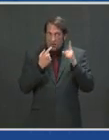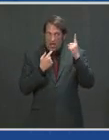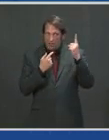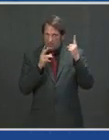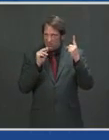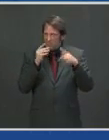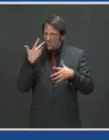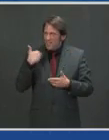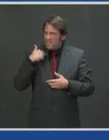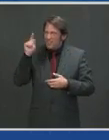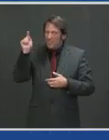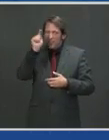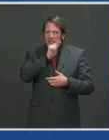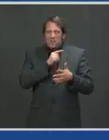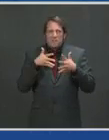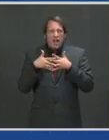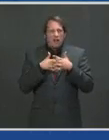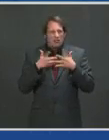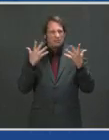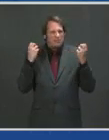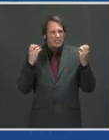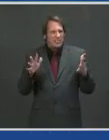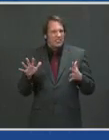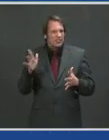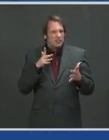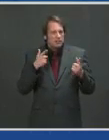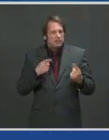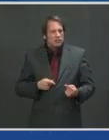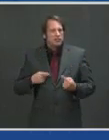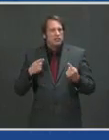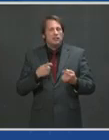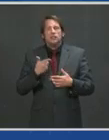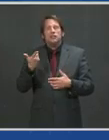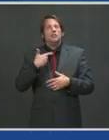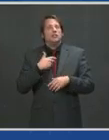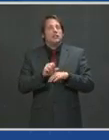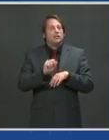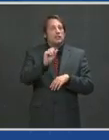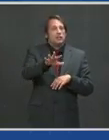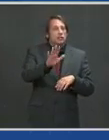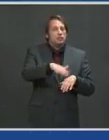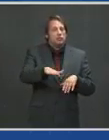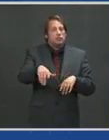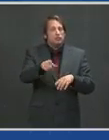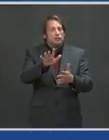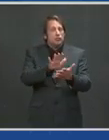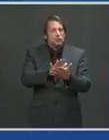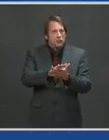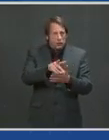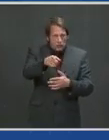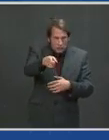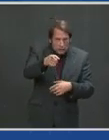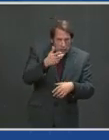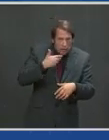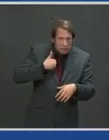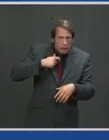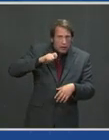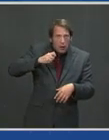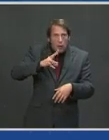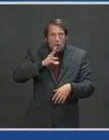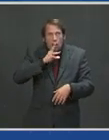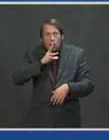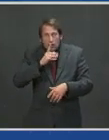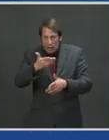How many of you know when you send your child to school, the fountain they're drinking out of is not fed by a lead